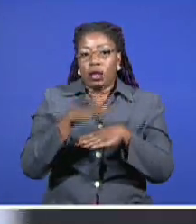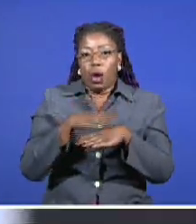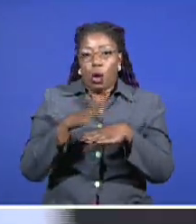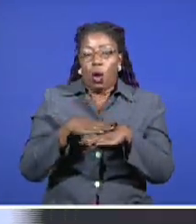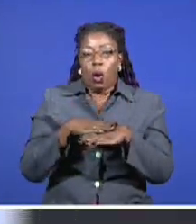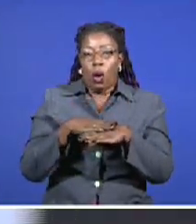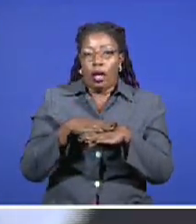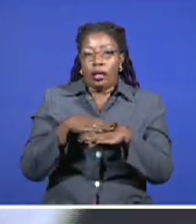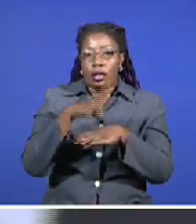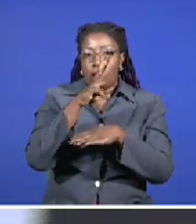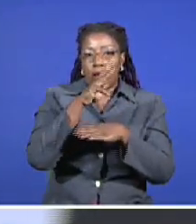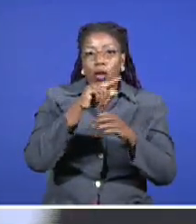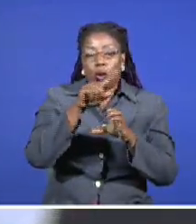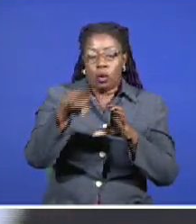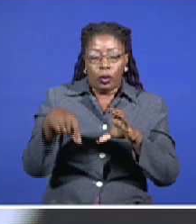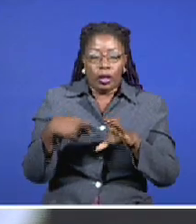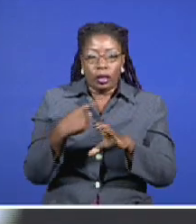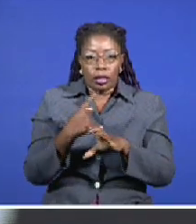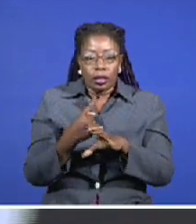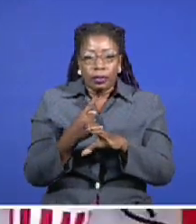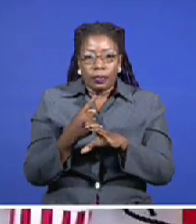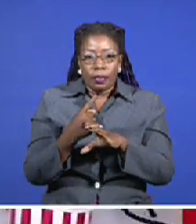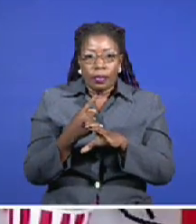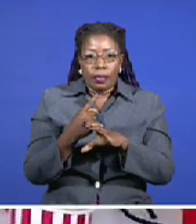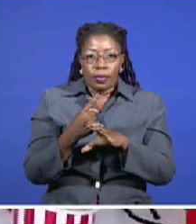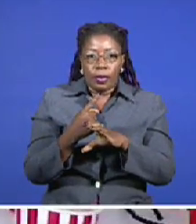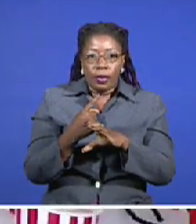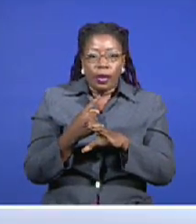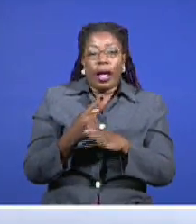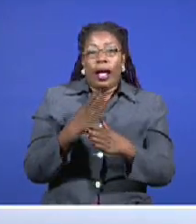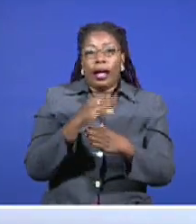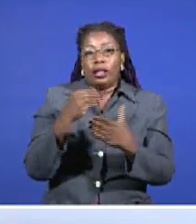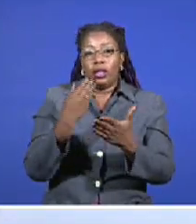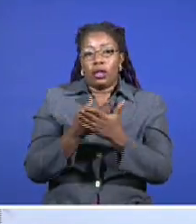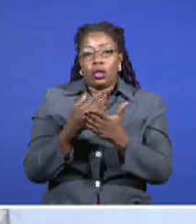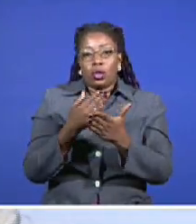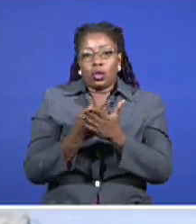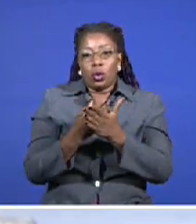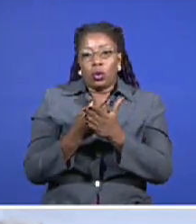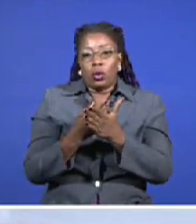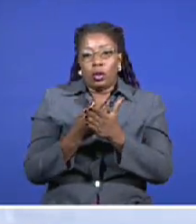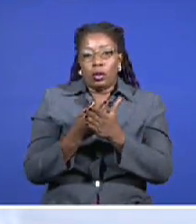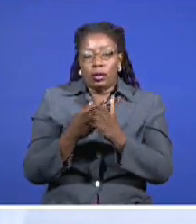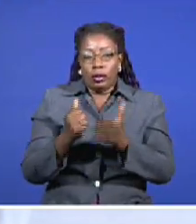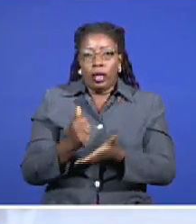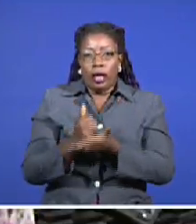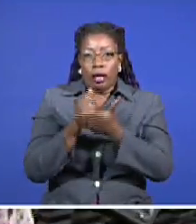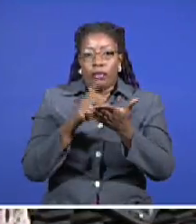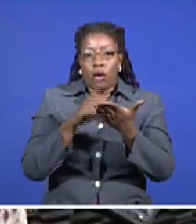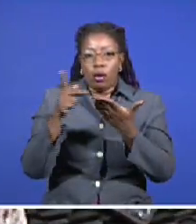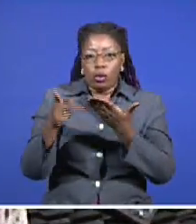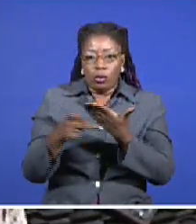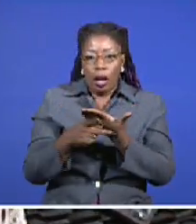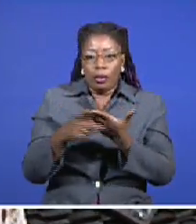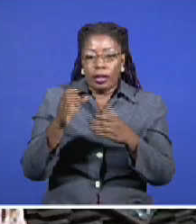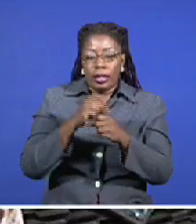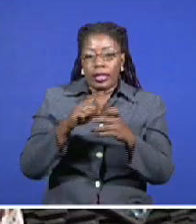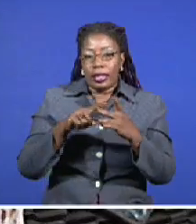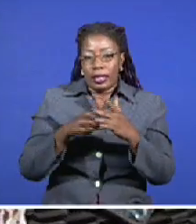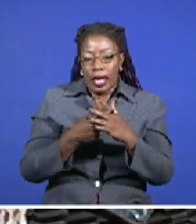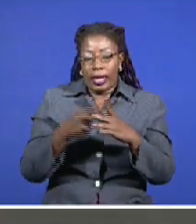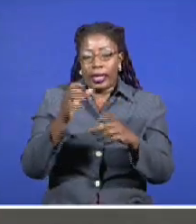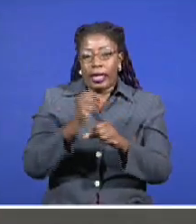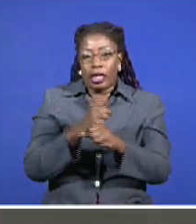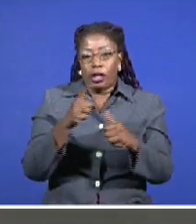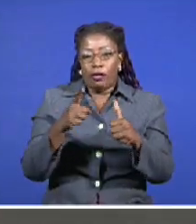milk scheme, and the after-school mentoring program, all designed to help the less fortunate. She got the ball rolling to purchasing the